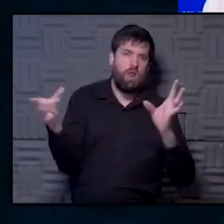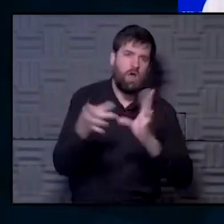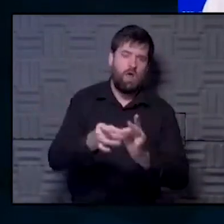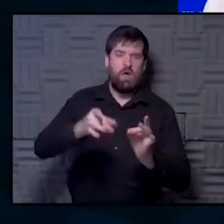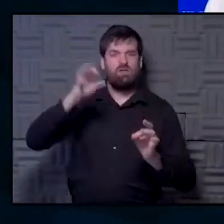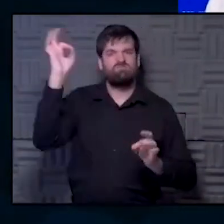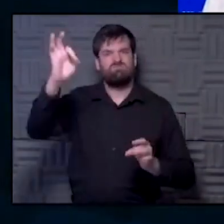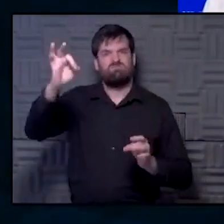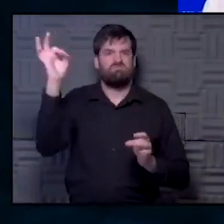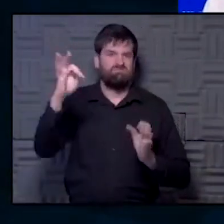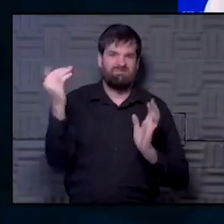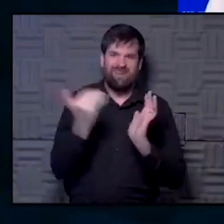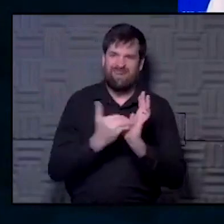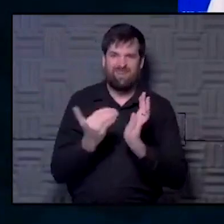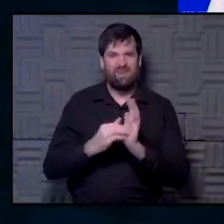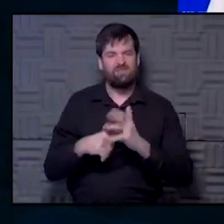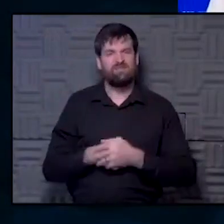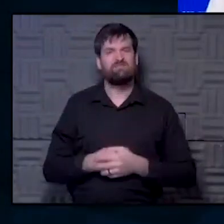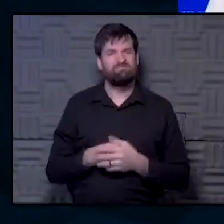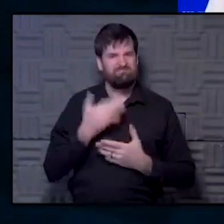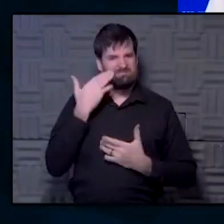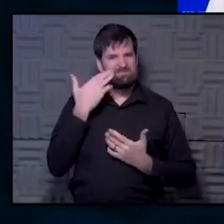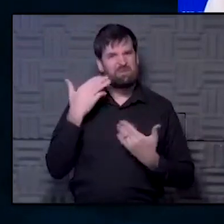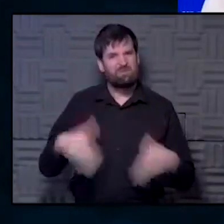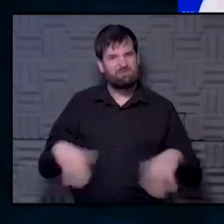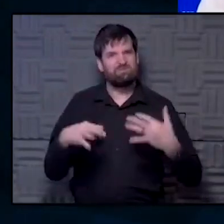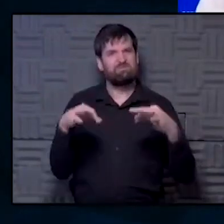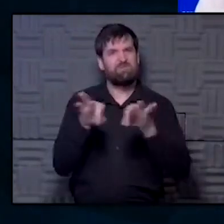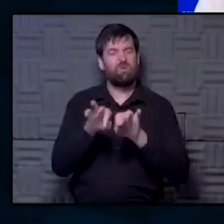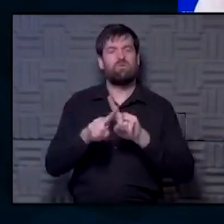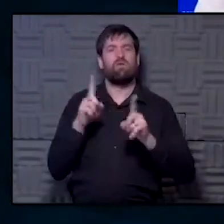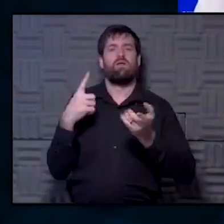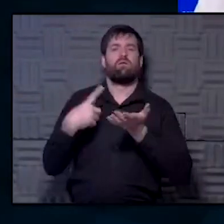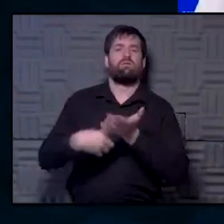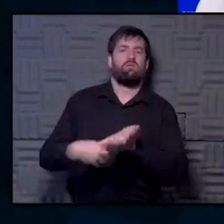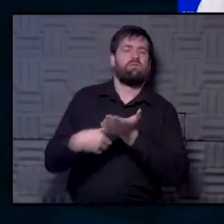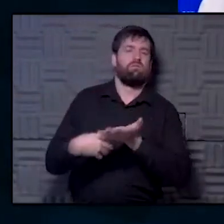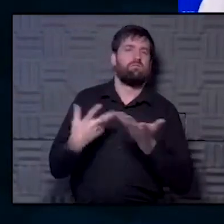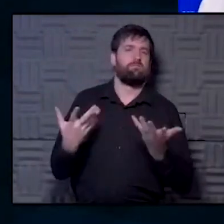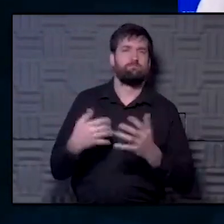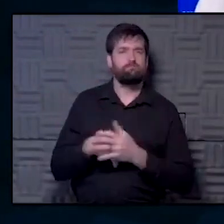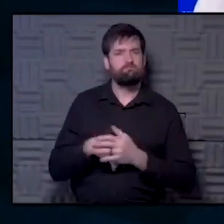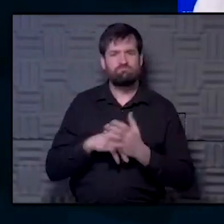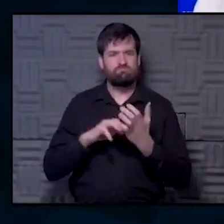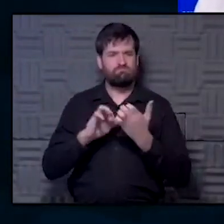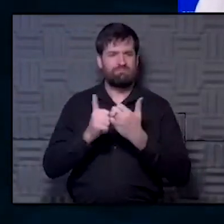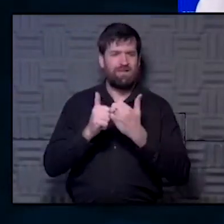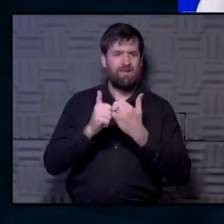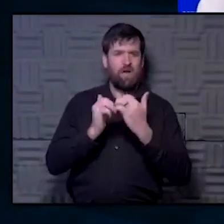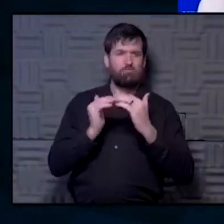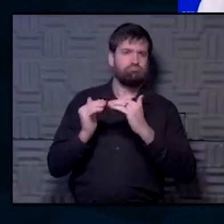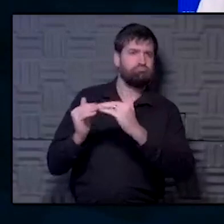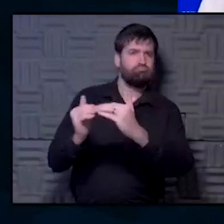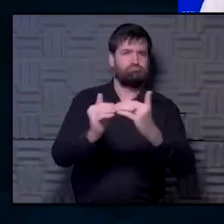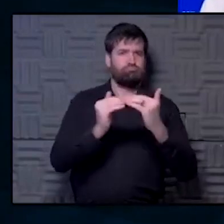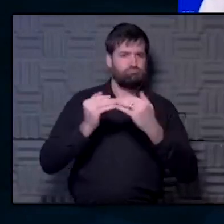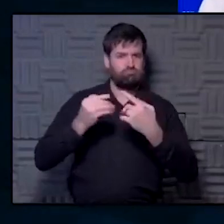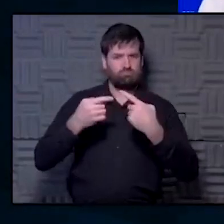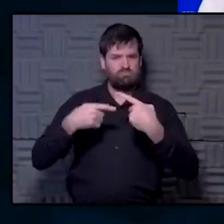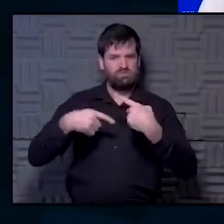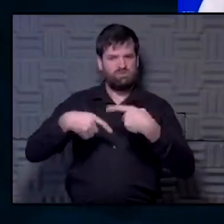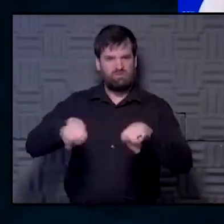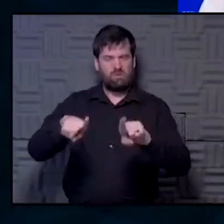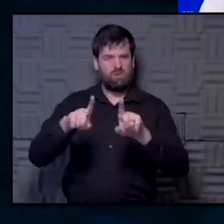one time. So we know how important those are. But talk to us a little bit about how we could do justice in the county during the time of this